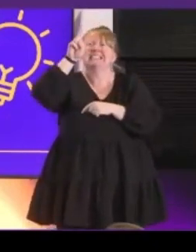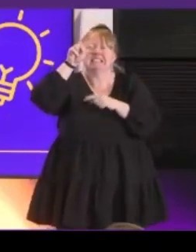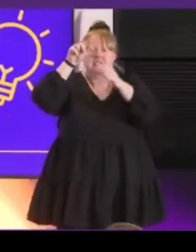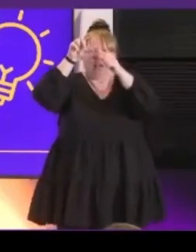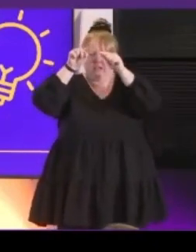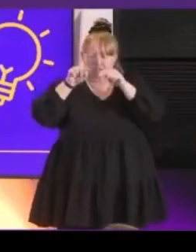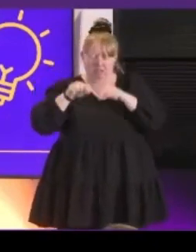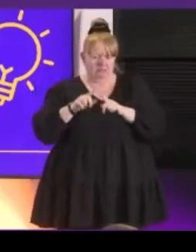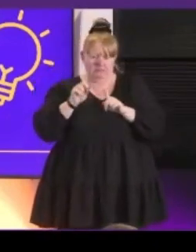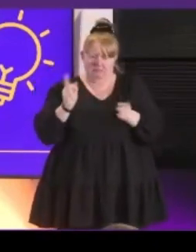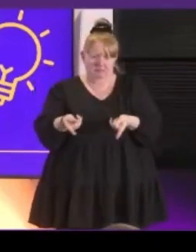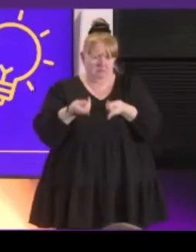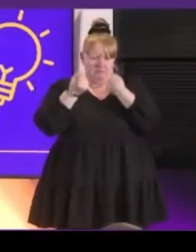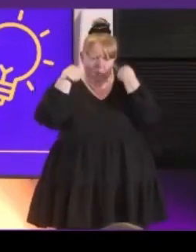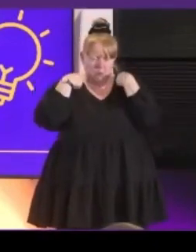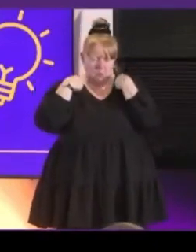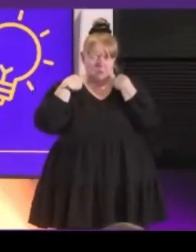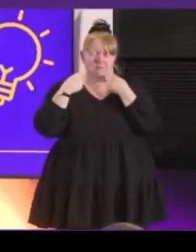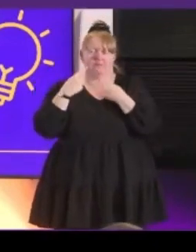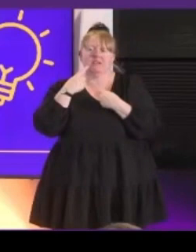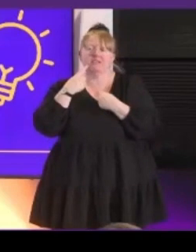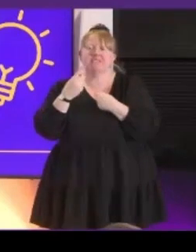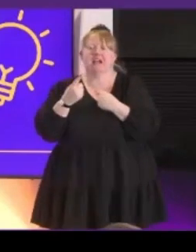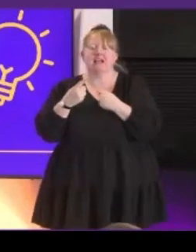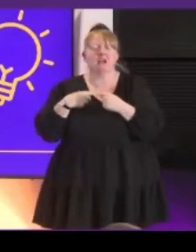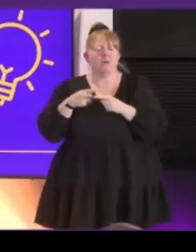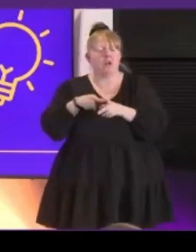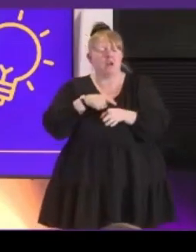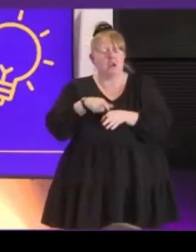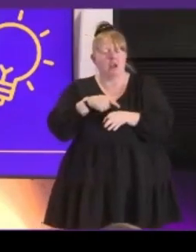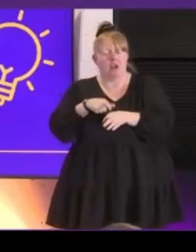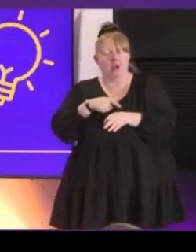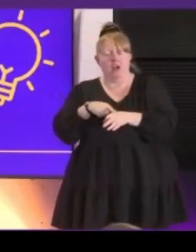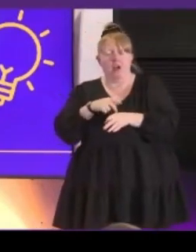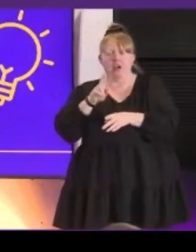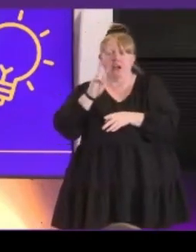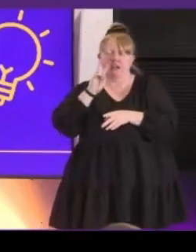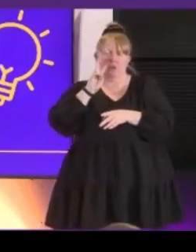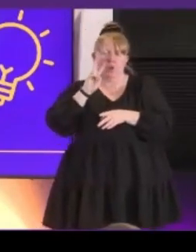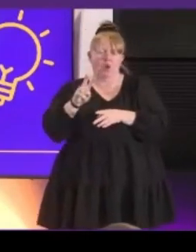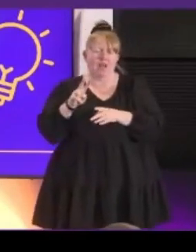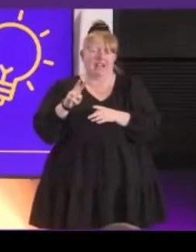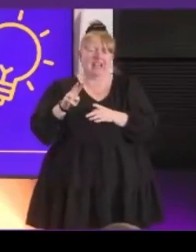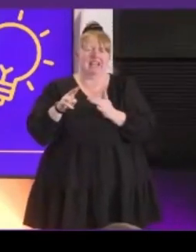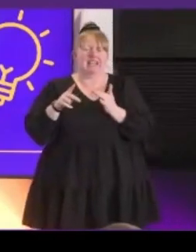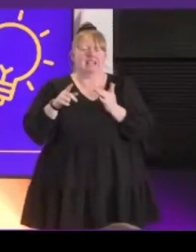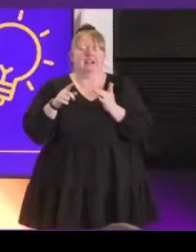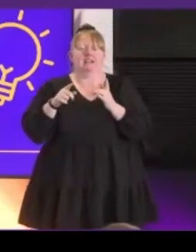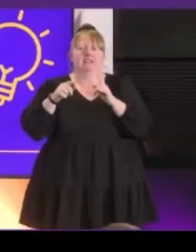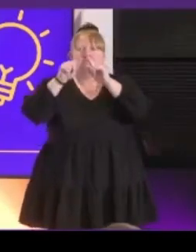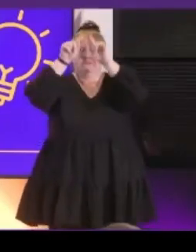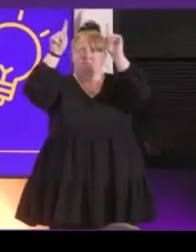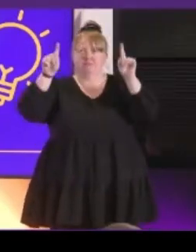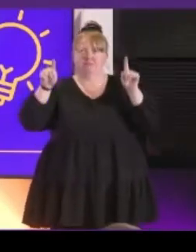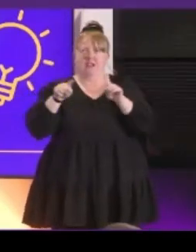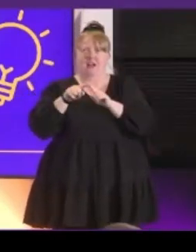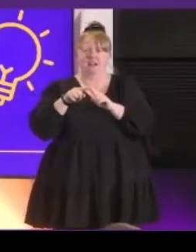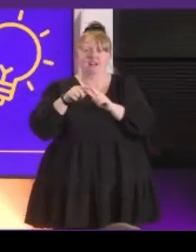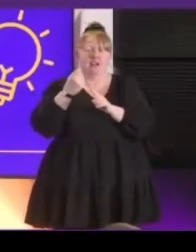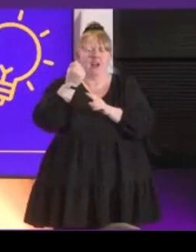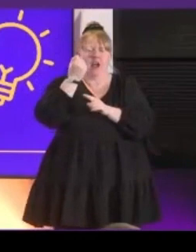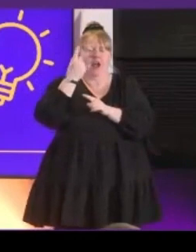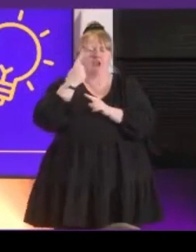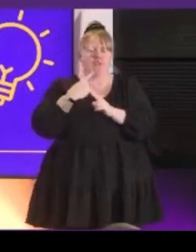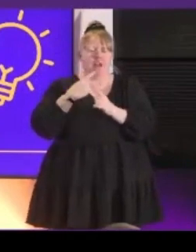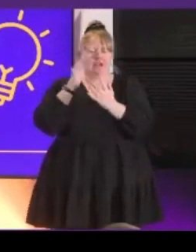solving was, when you looked at the eye test chart, you were actually looking at a mirror. The chart was behind me. So I thought, when I enter